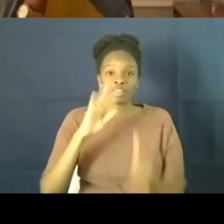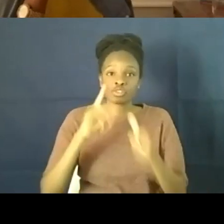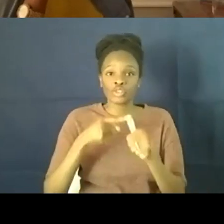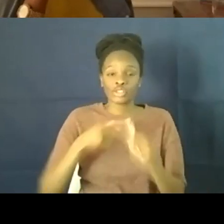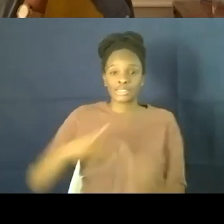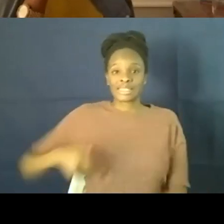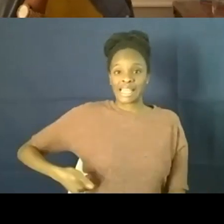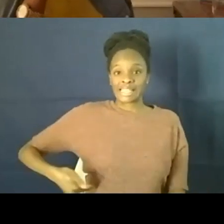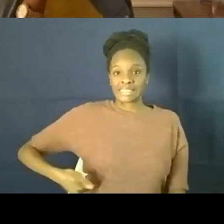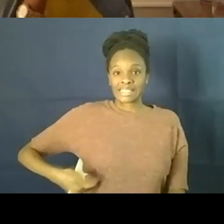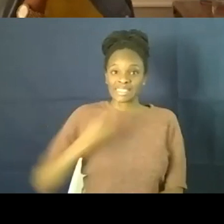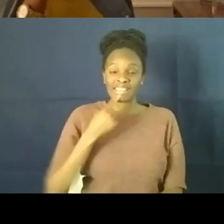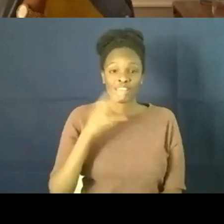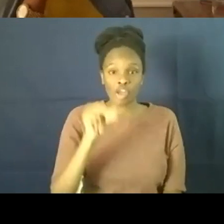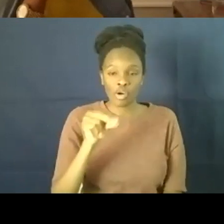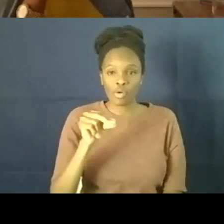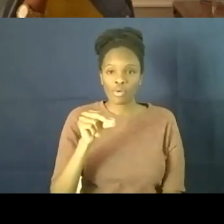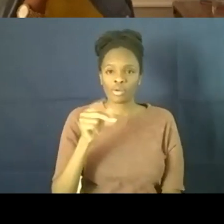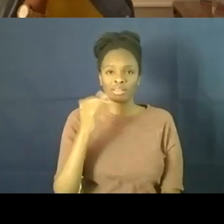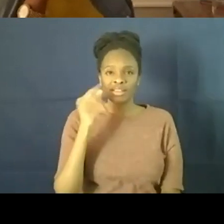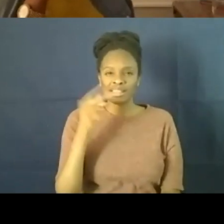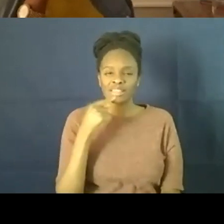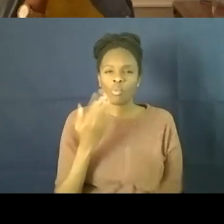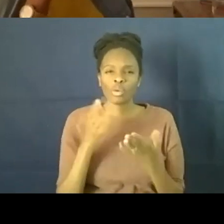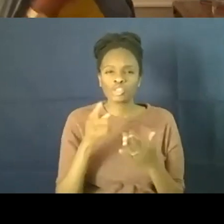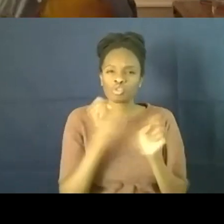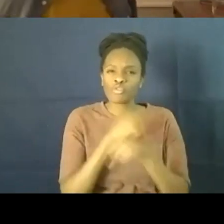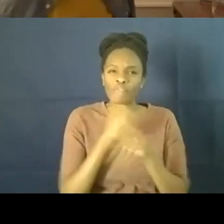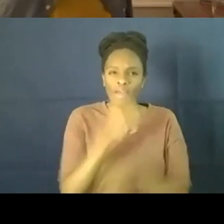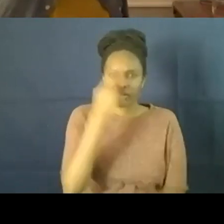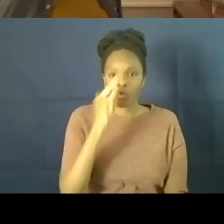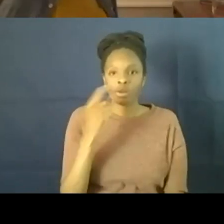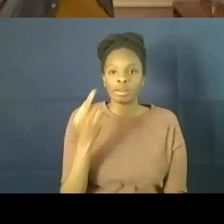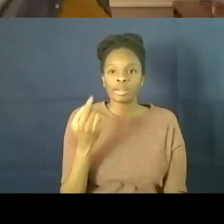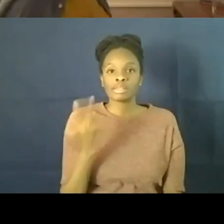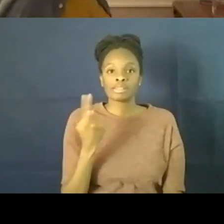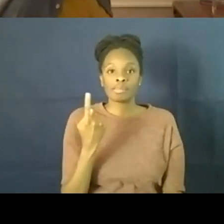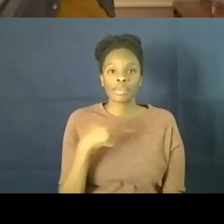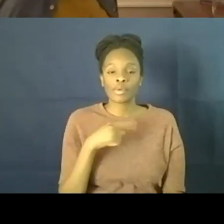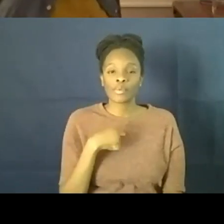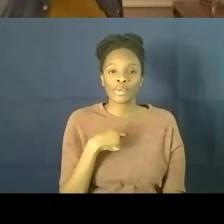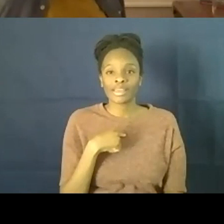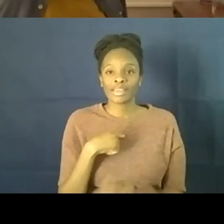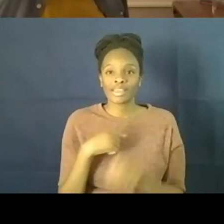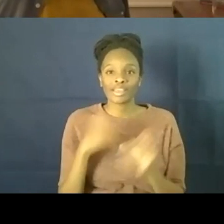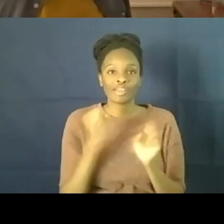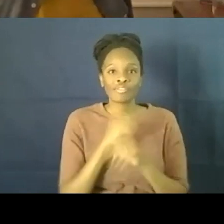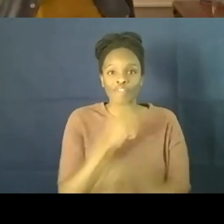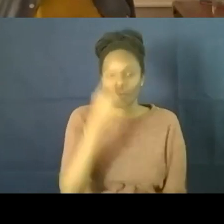no, because you asked, what did you fight for? Here's something that we fought for. This happens that all you the time initially said no